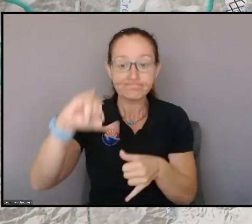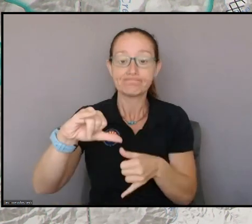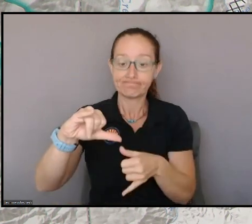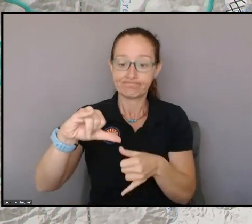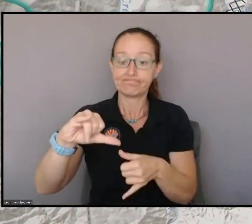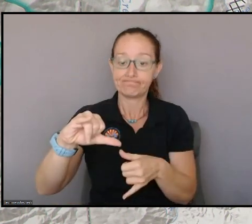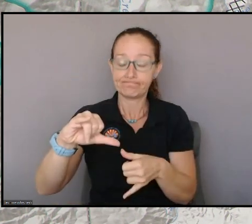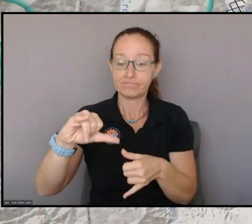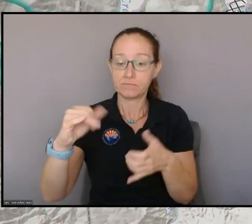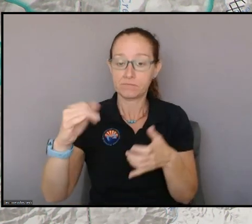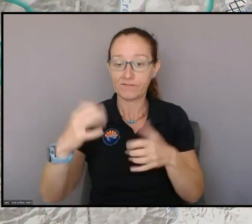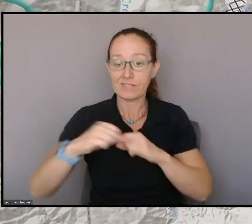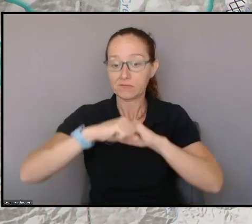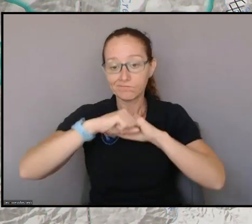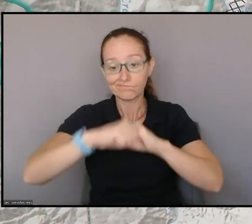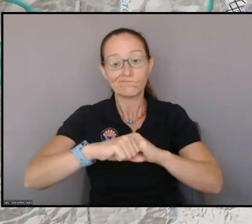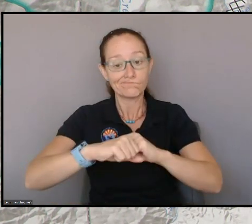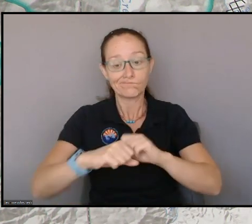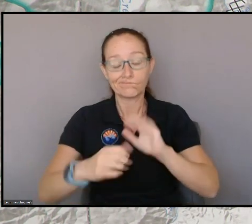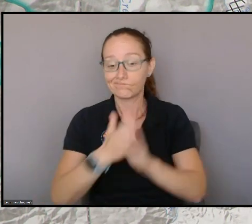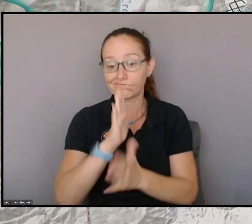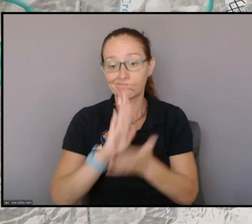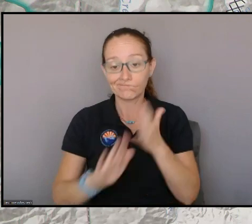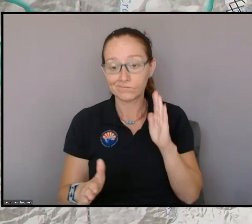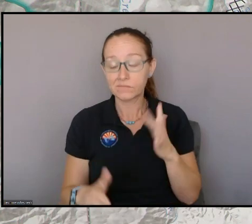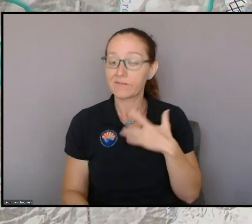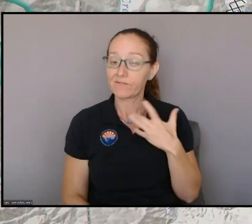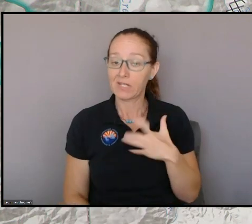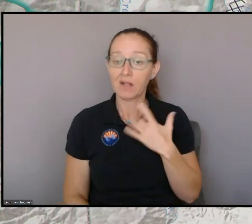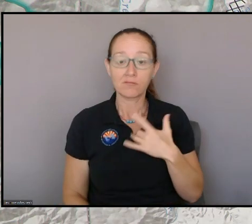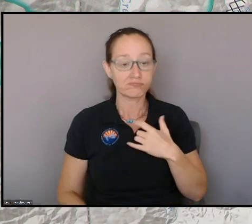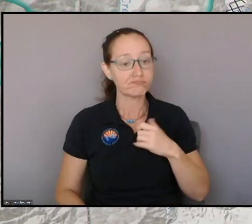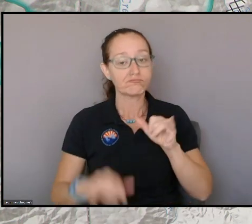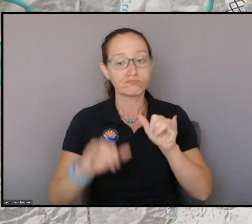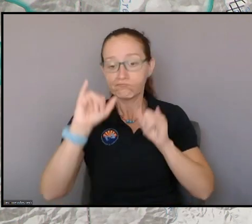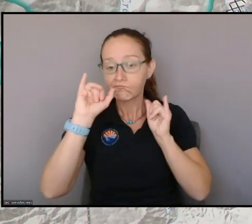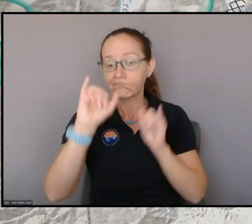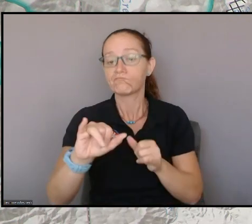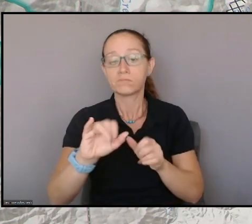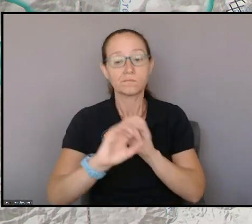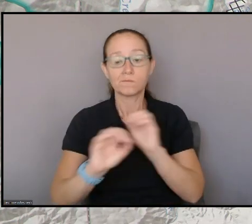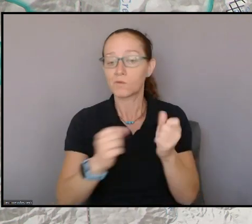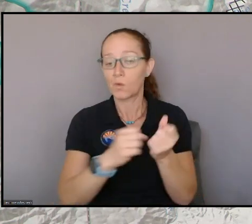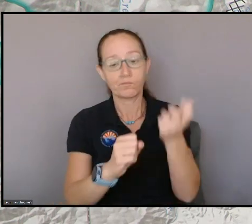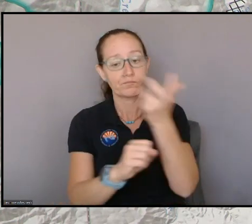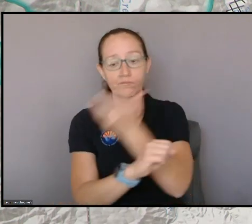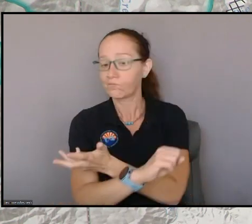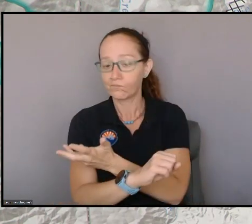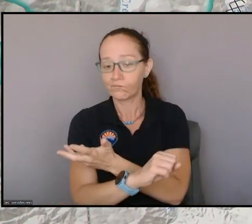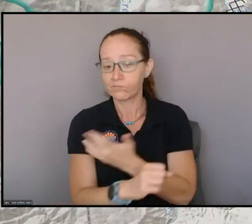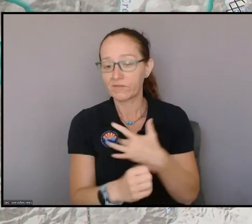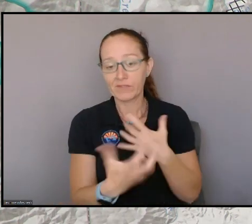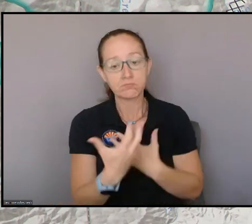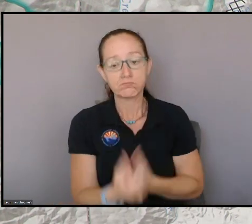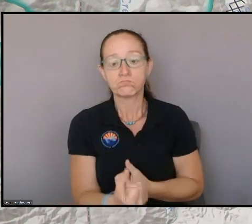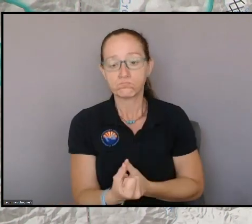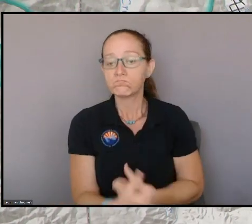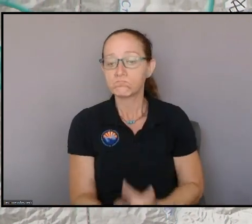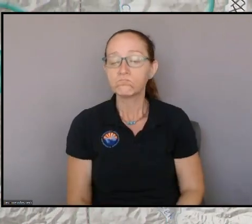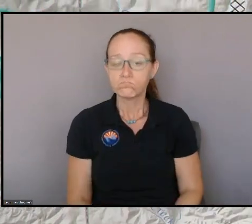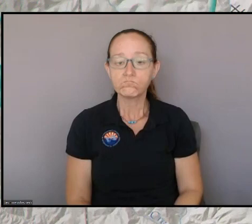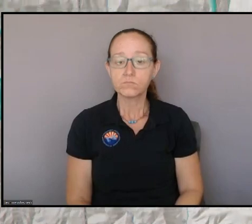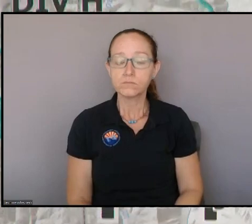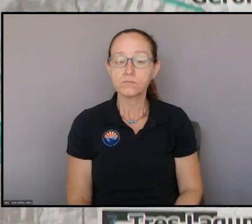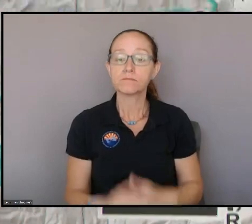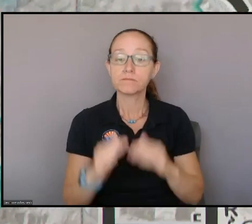It's secured that work in there, that we're confident that that line is going to stay in place there. The fire won't spread beyond that. Continuing on